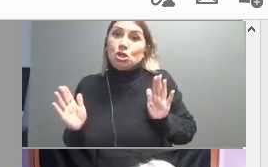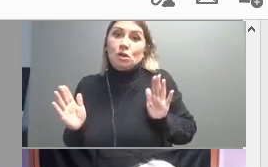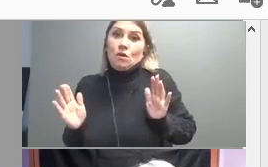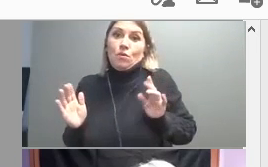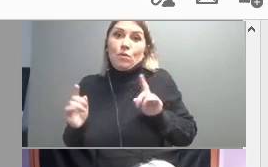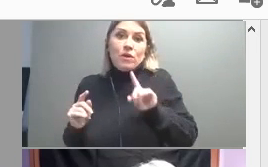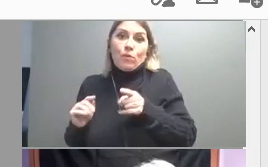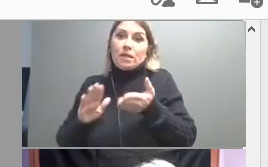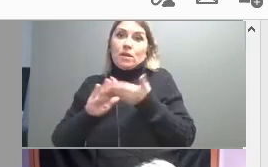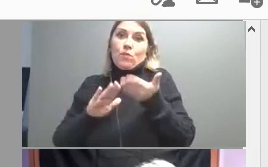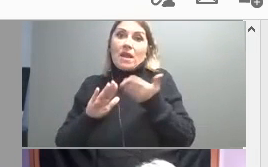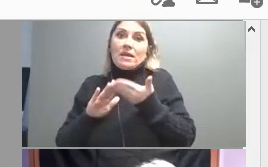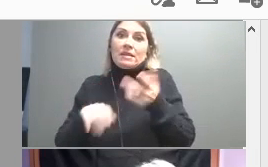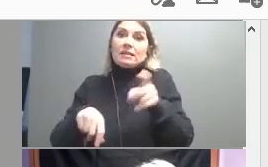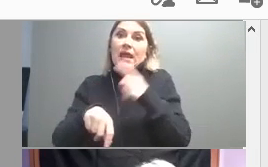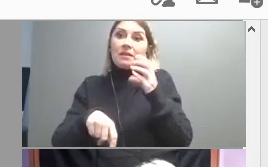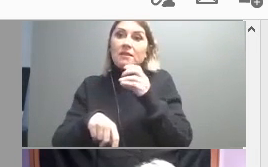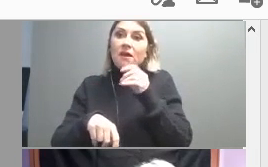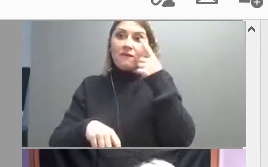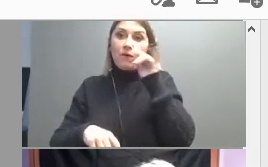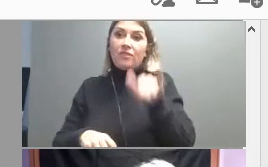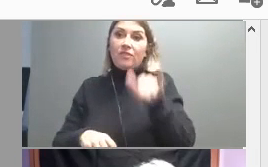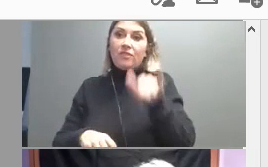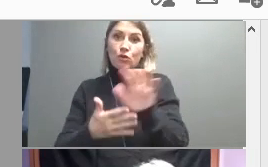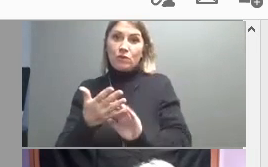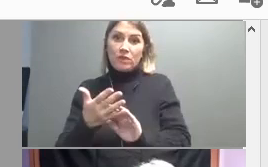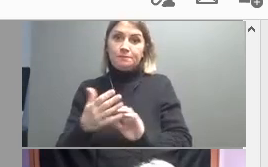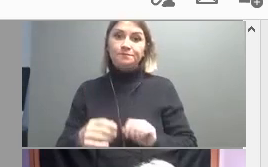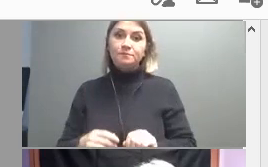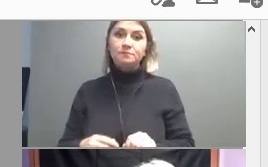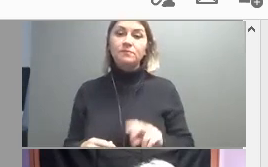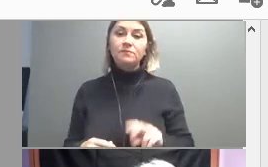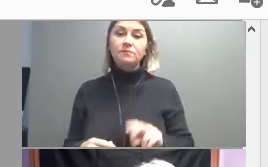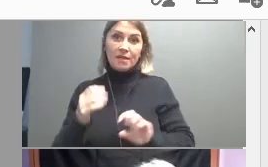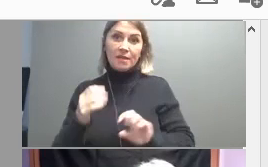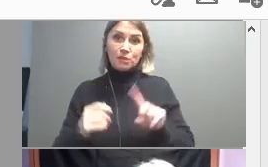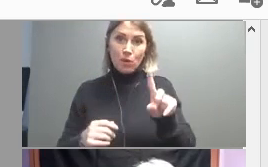running the entire length of that algorithm for V minus 1 times. Does that make sense?